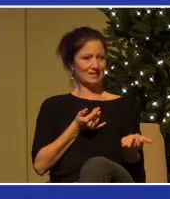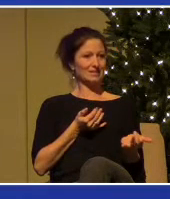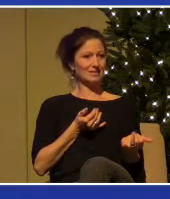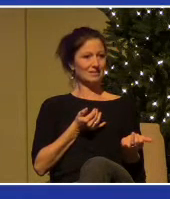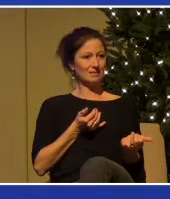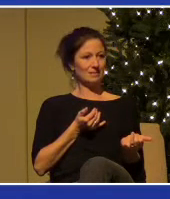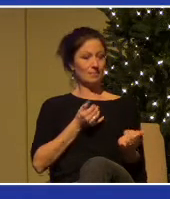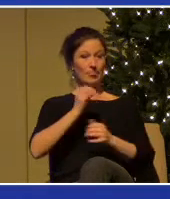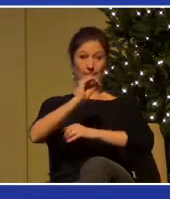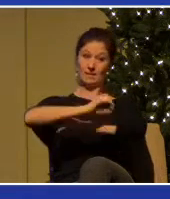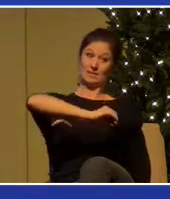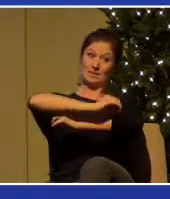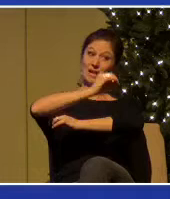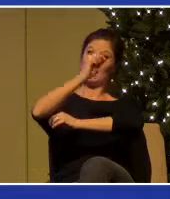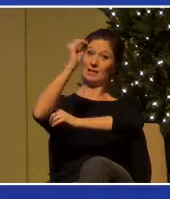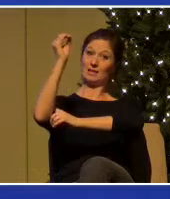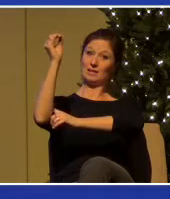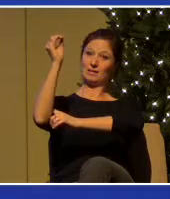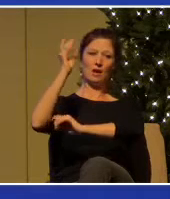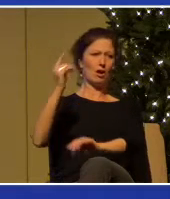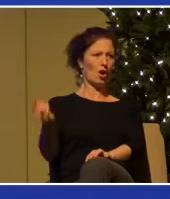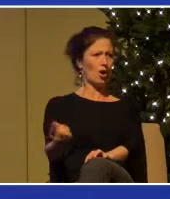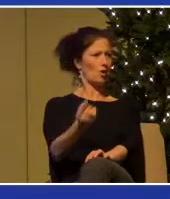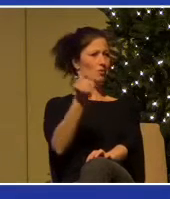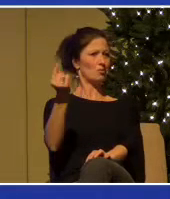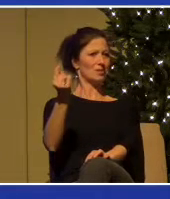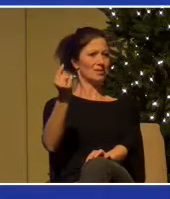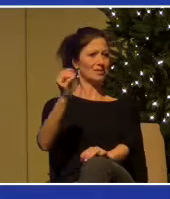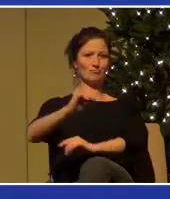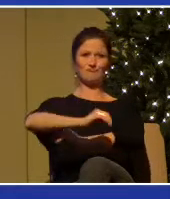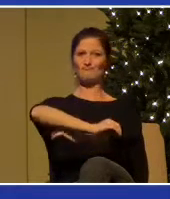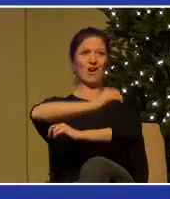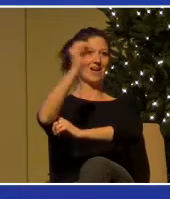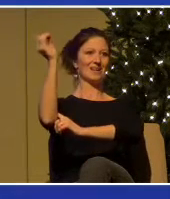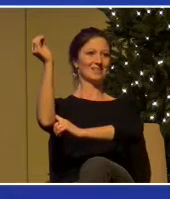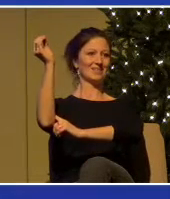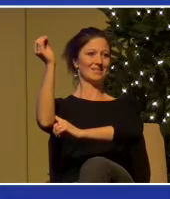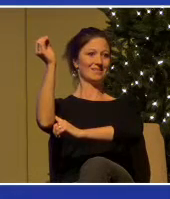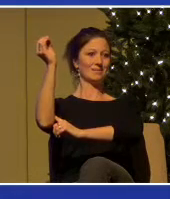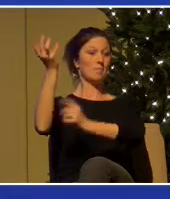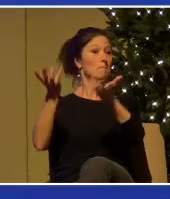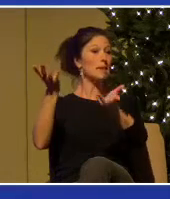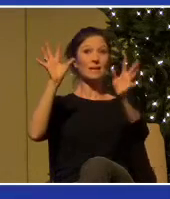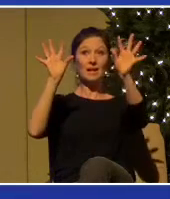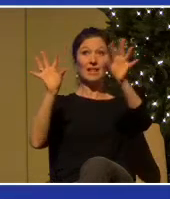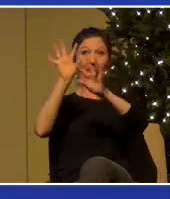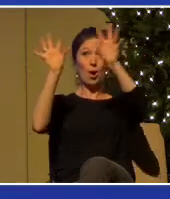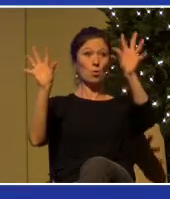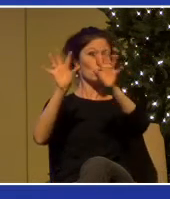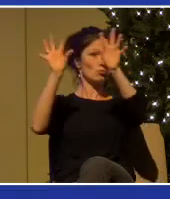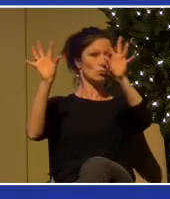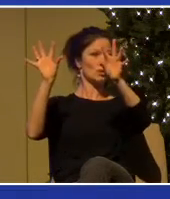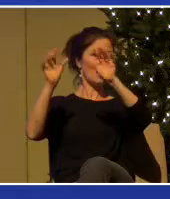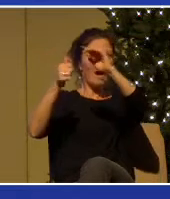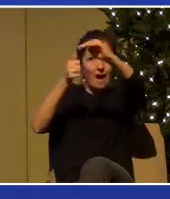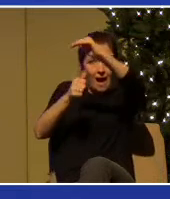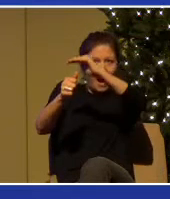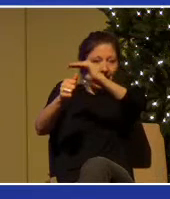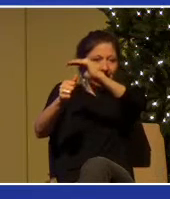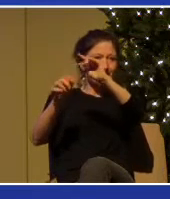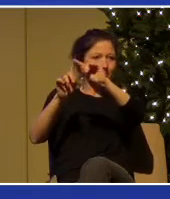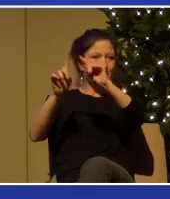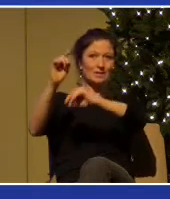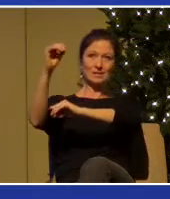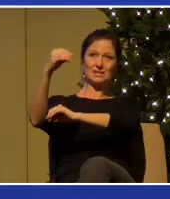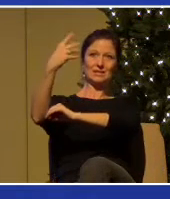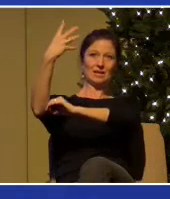because the sun always rises. Even if it's behind clouds, the sun, when it's